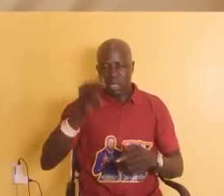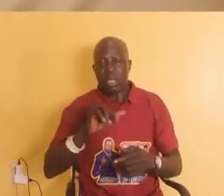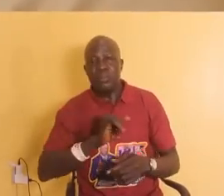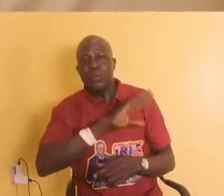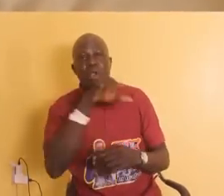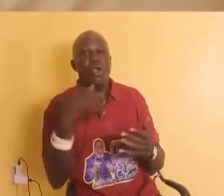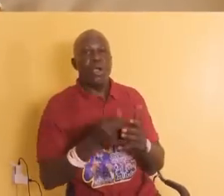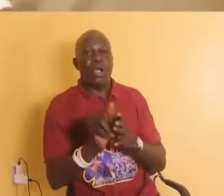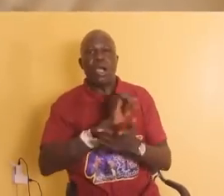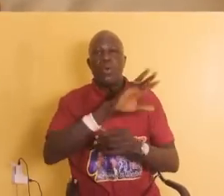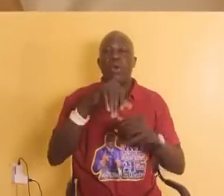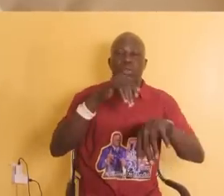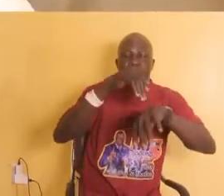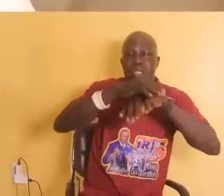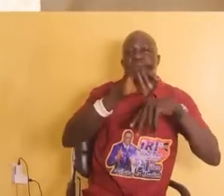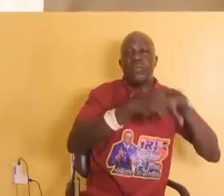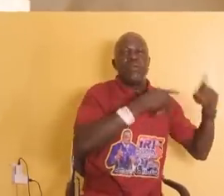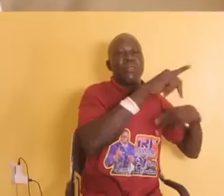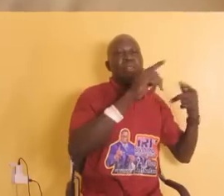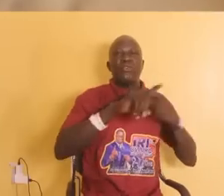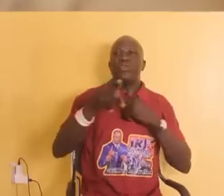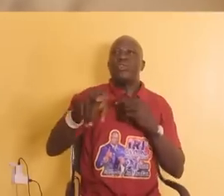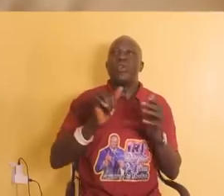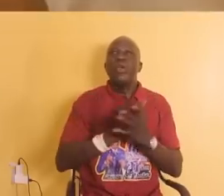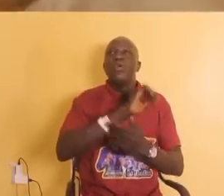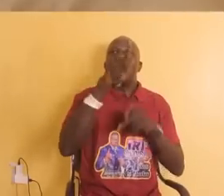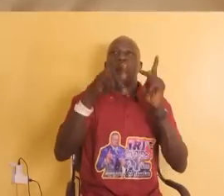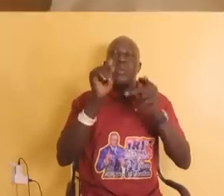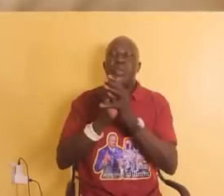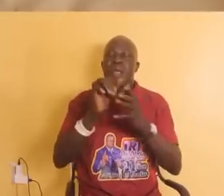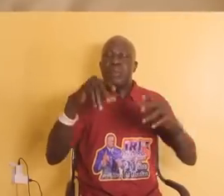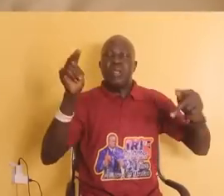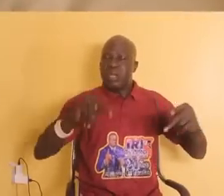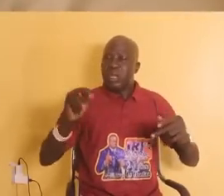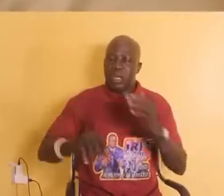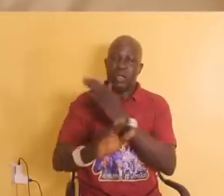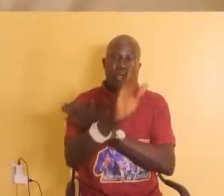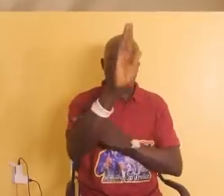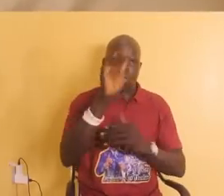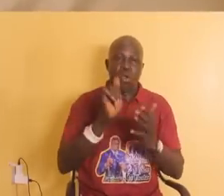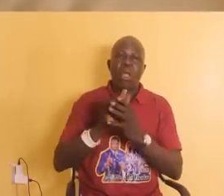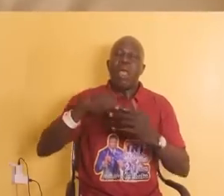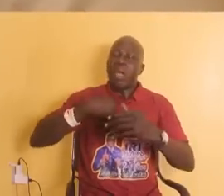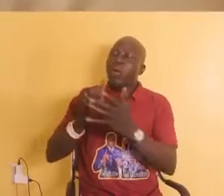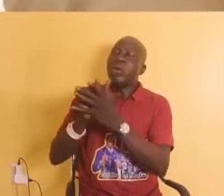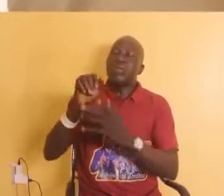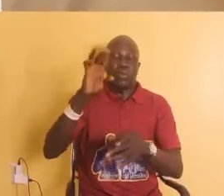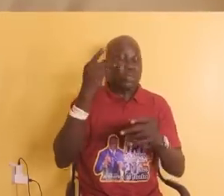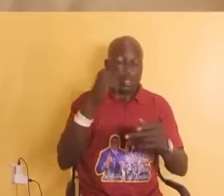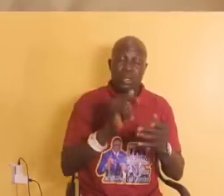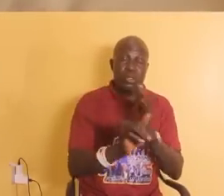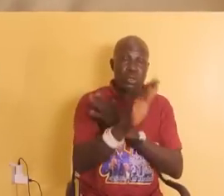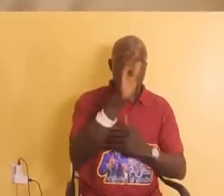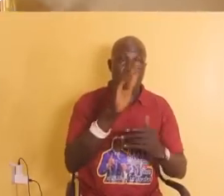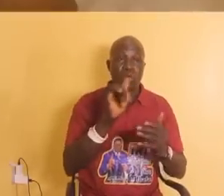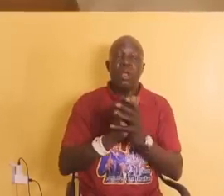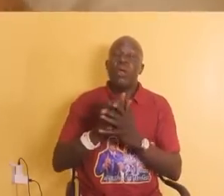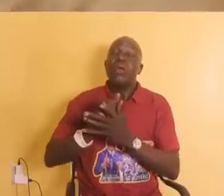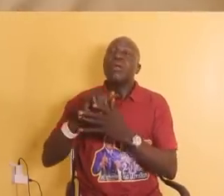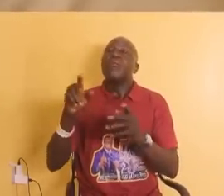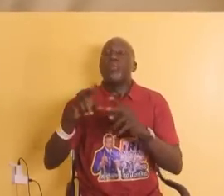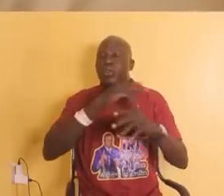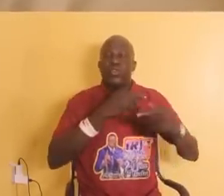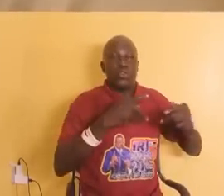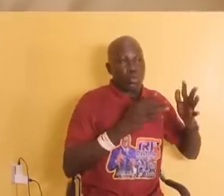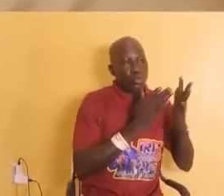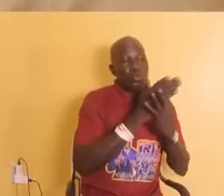iran woli na la ma ran. He's the prophet that will send. Si awon to nilo Olorun. To people that need God. Wo man so lati ri Olorun. He's the prophet for us to see God. So nipa awon woli